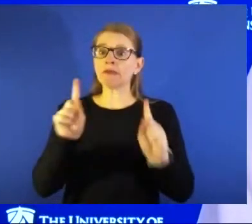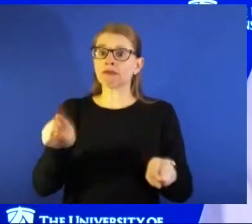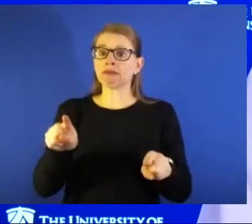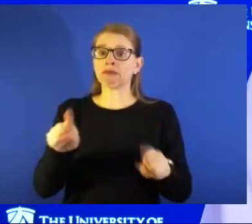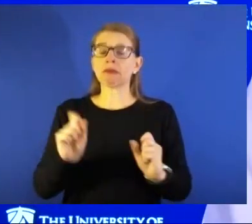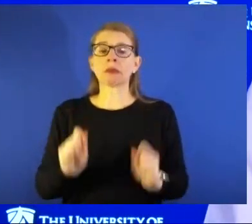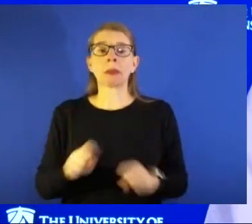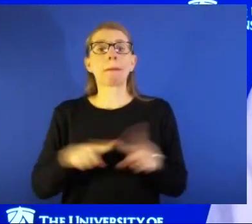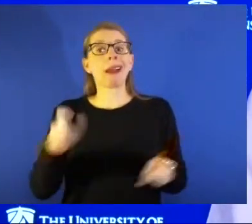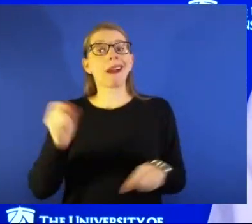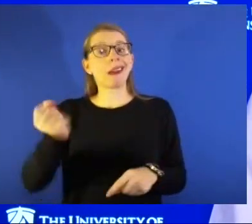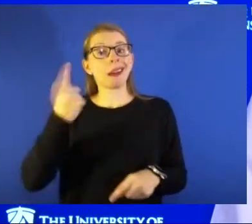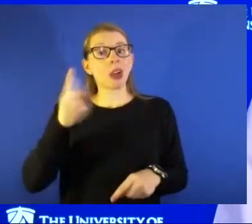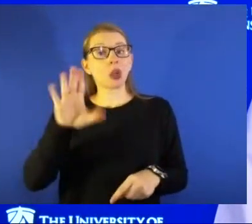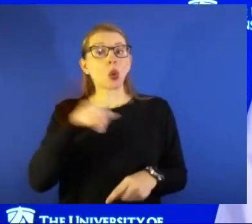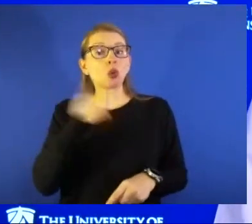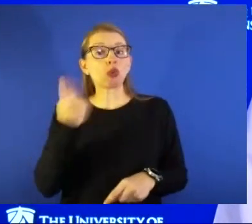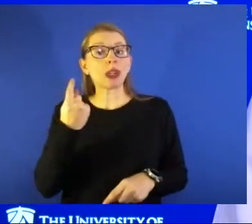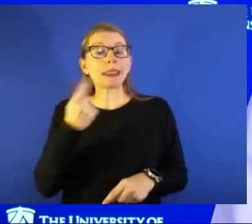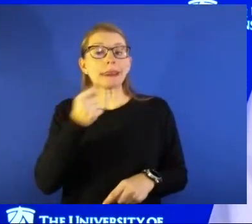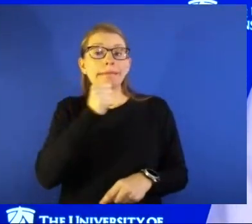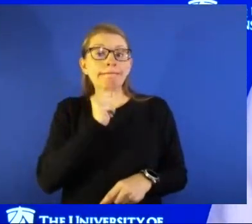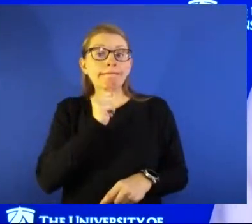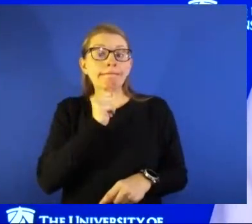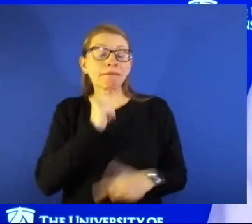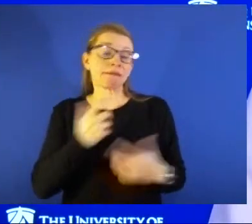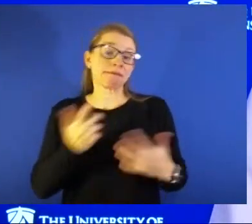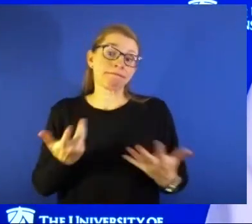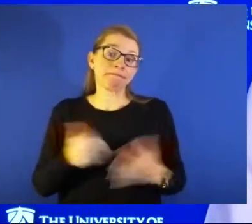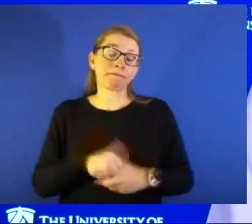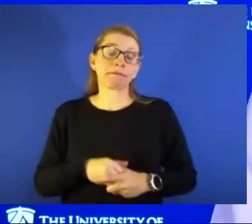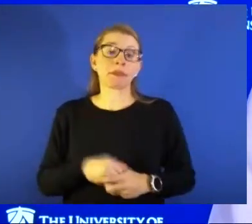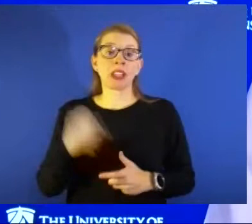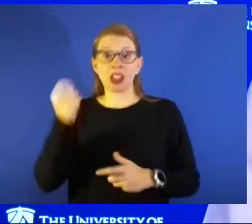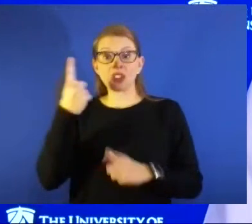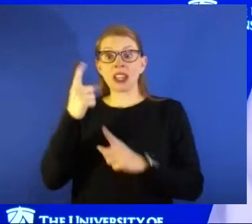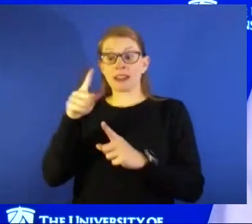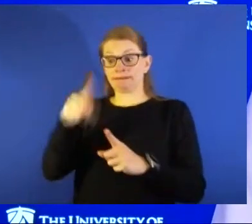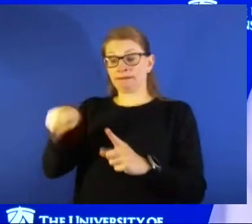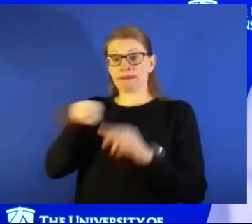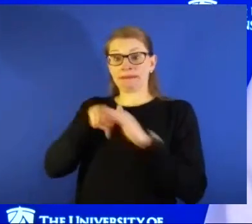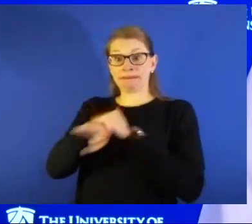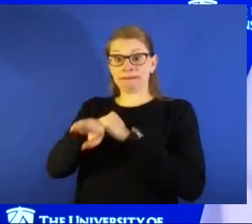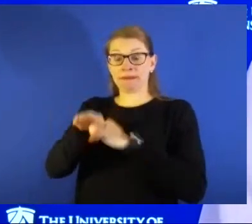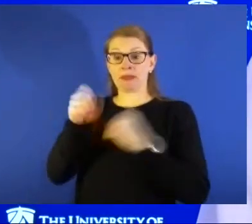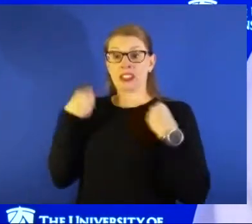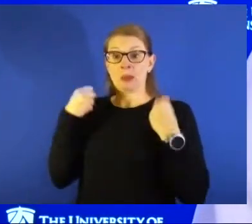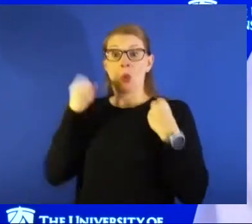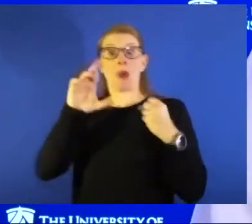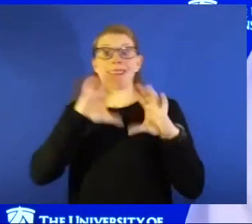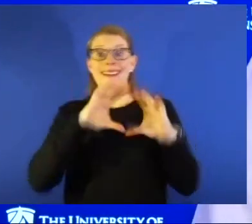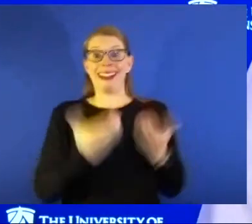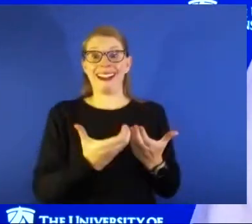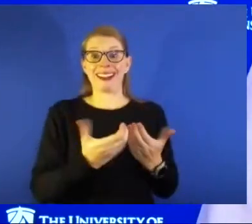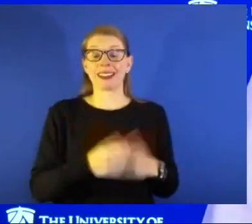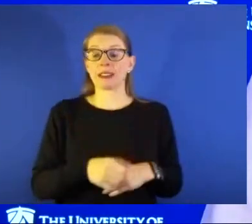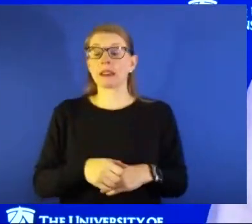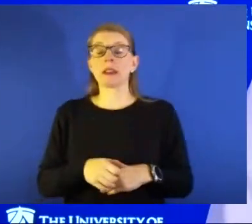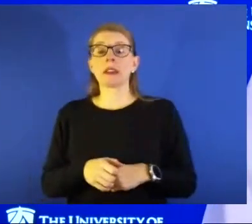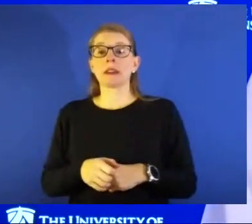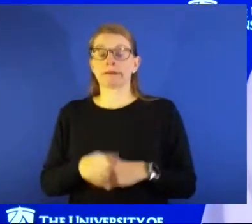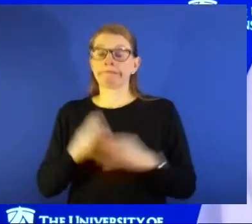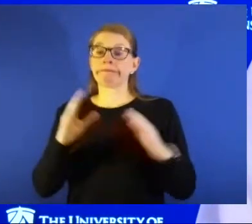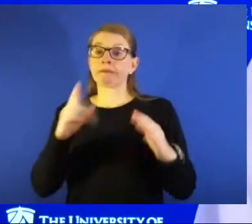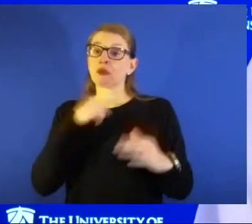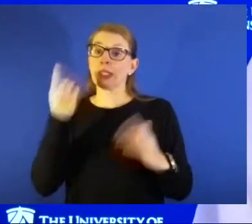what is your risk tolerability, and understand that those situations like classes are certainly higher risk than some of the